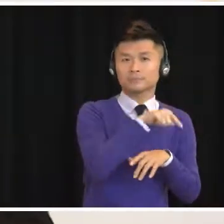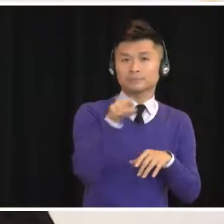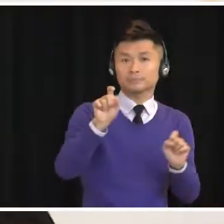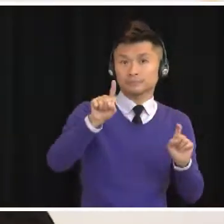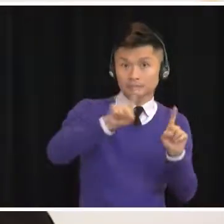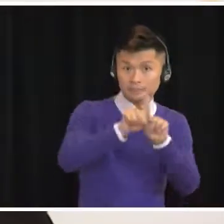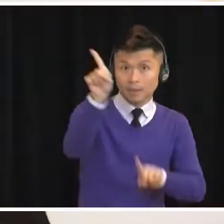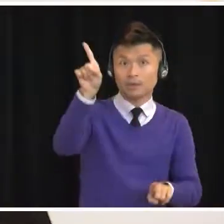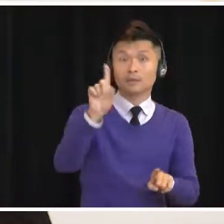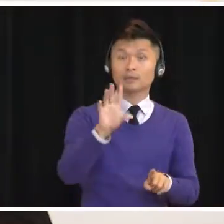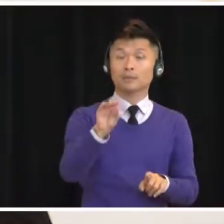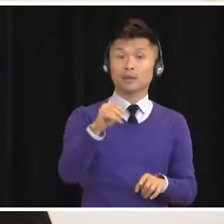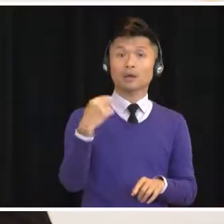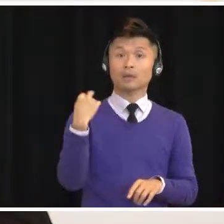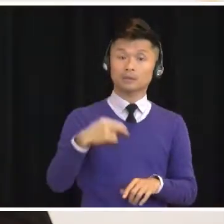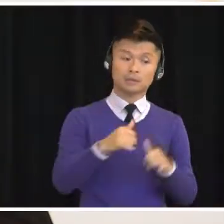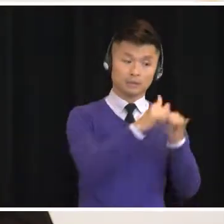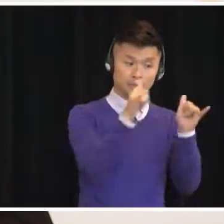origin.